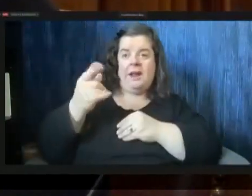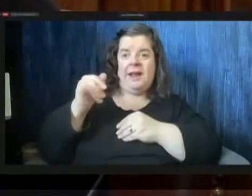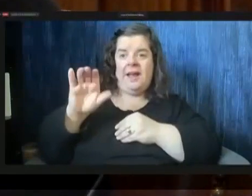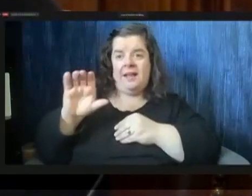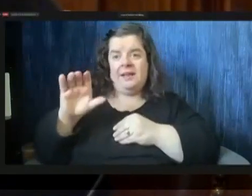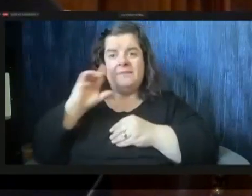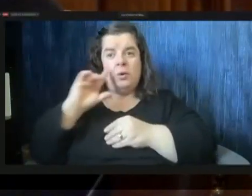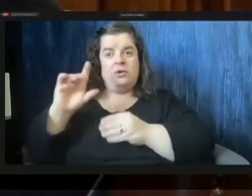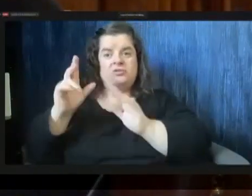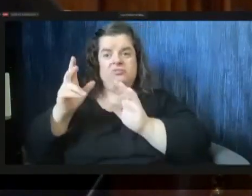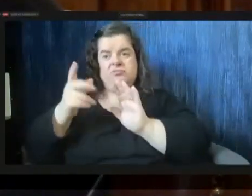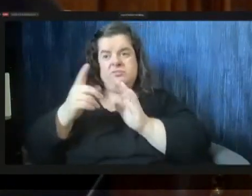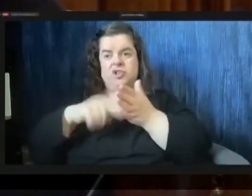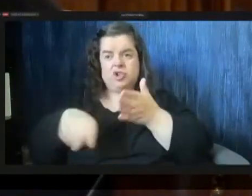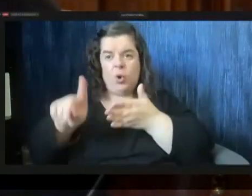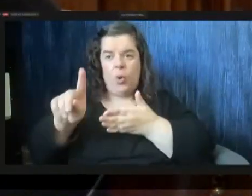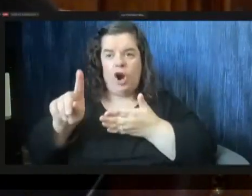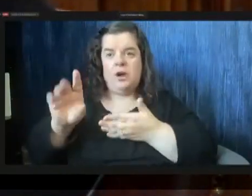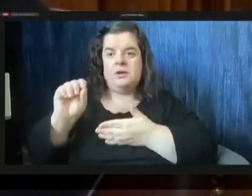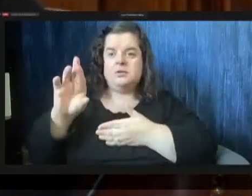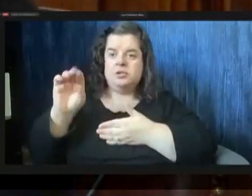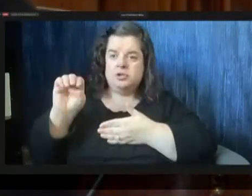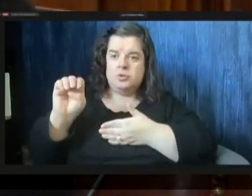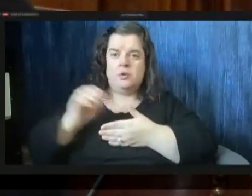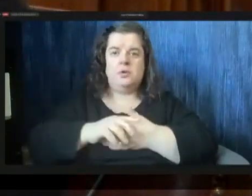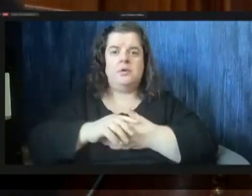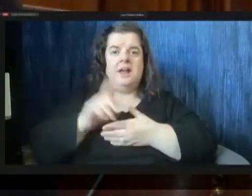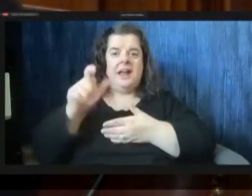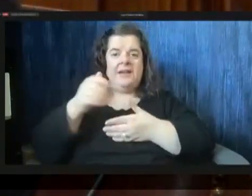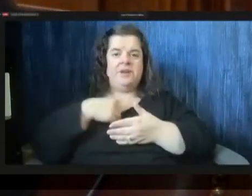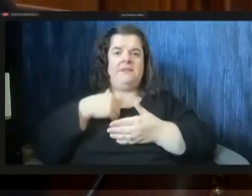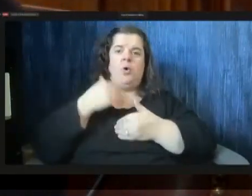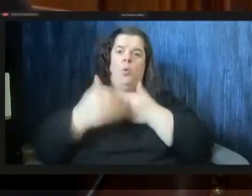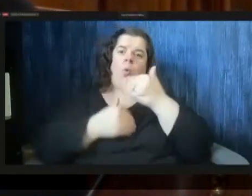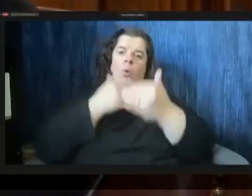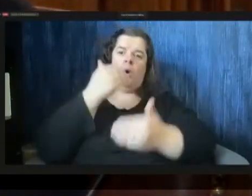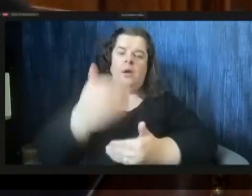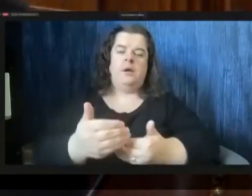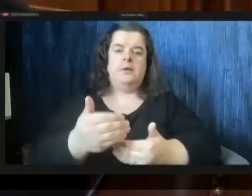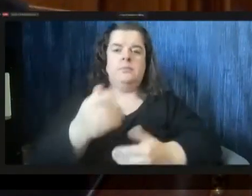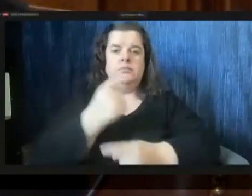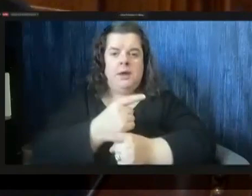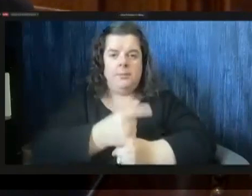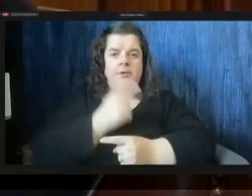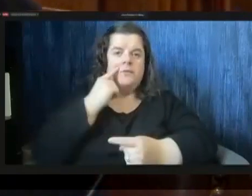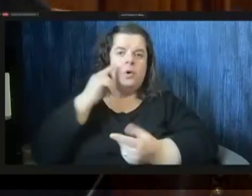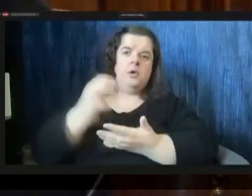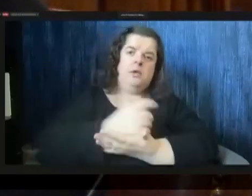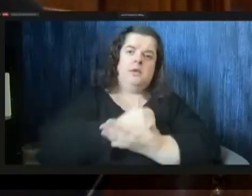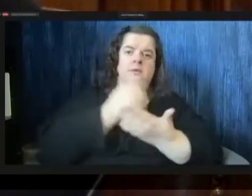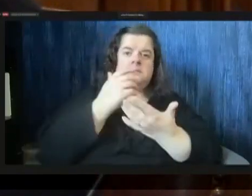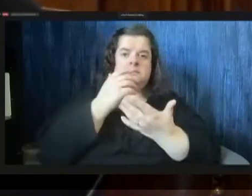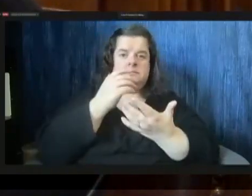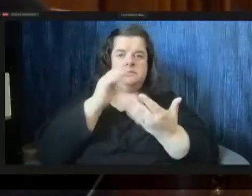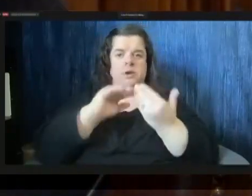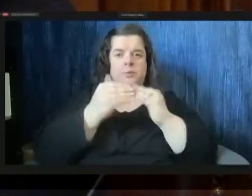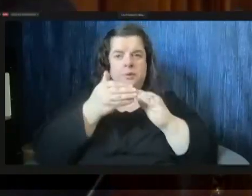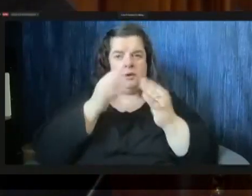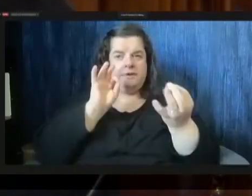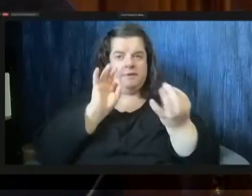irrespective, there has to be a democratic and orderly process by which you receive community engagement. So if the